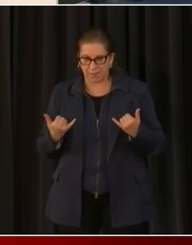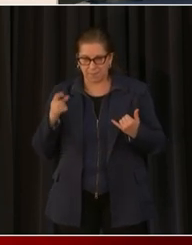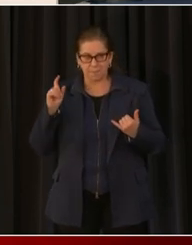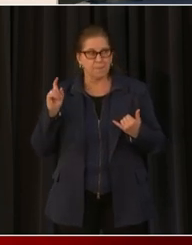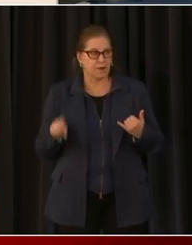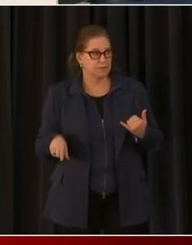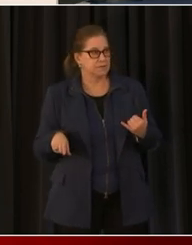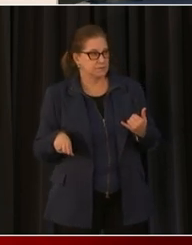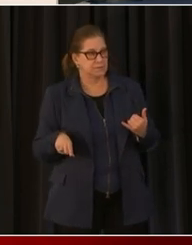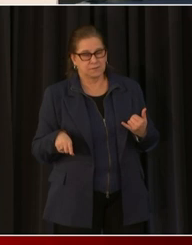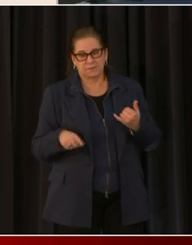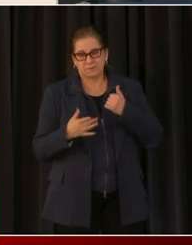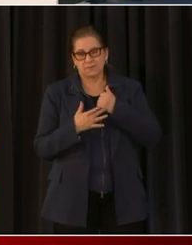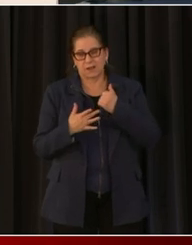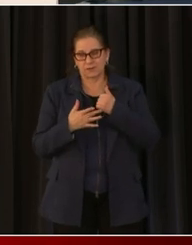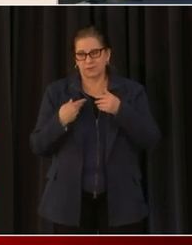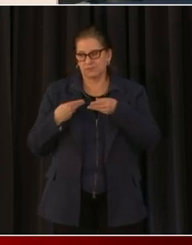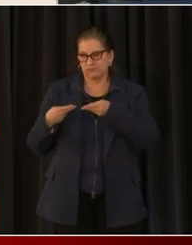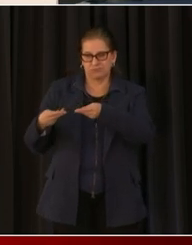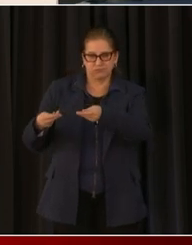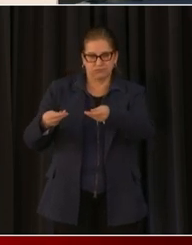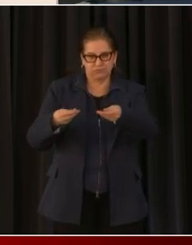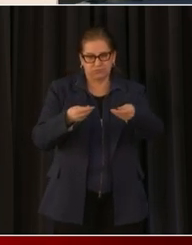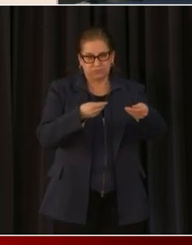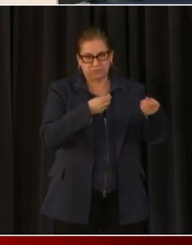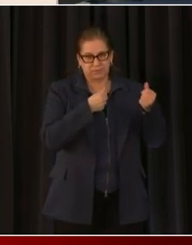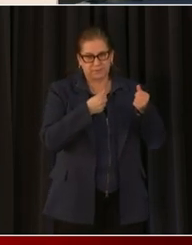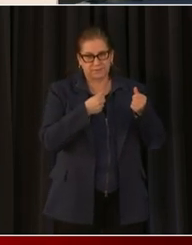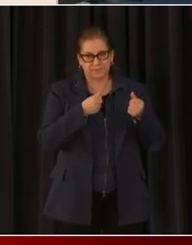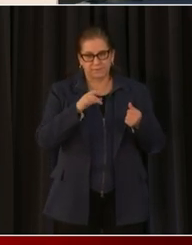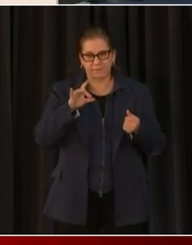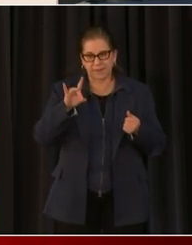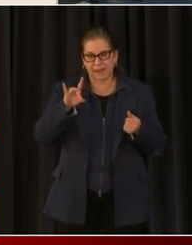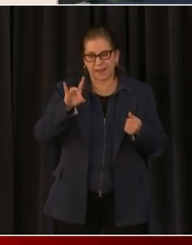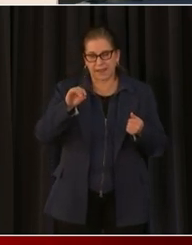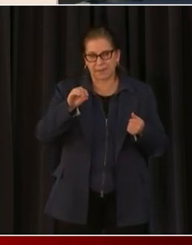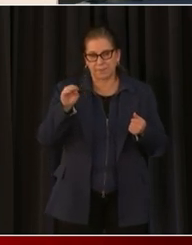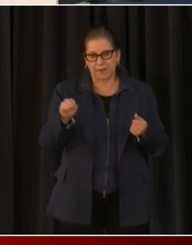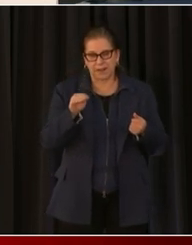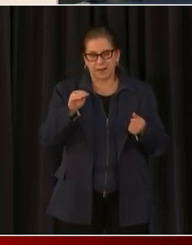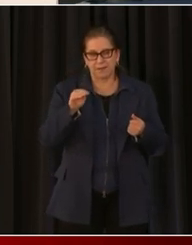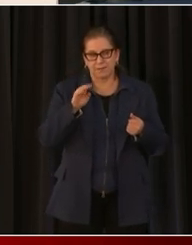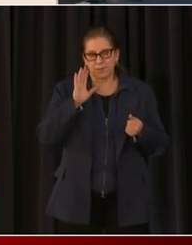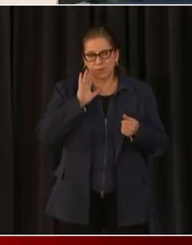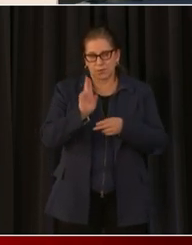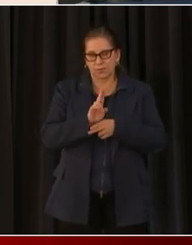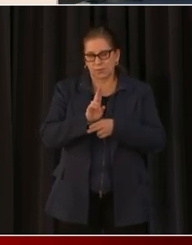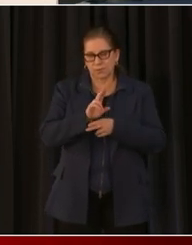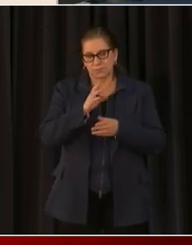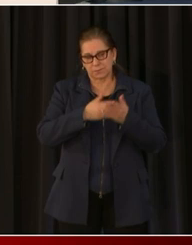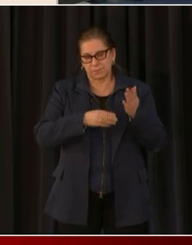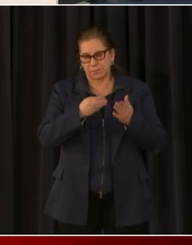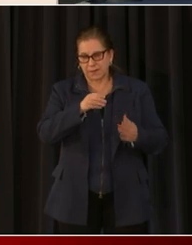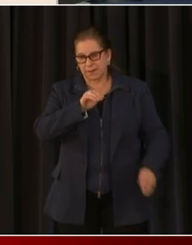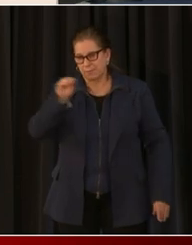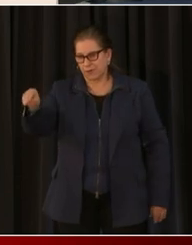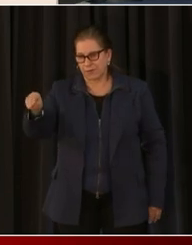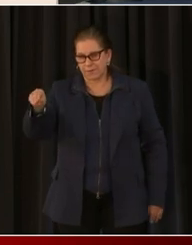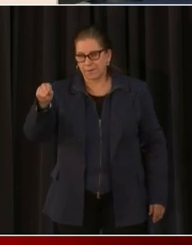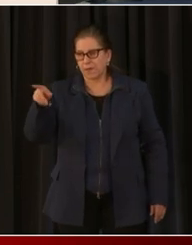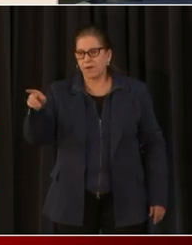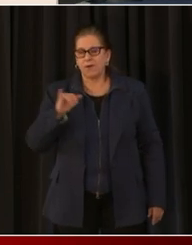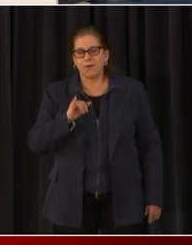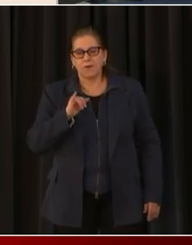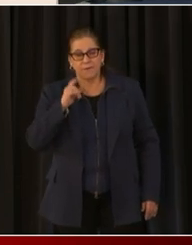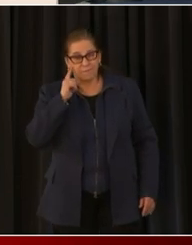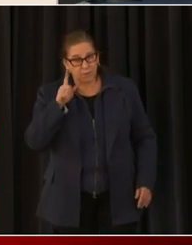represented today includes the anticipated $80 million, which will be a part of the second round of stimulus. Got it. And